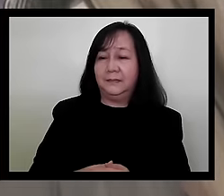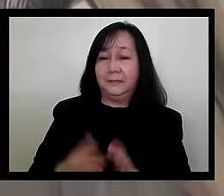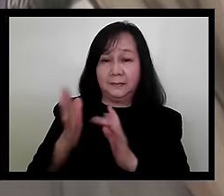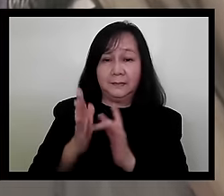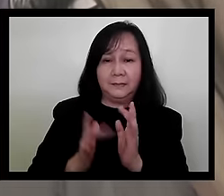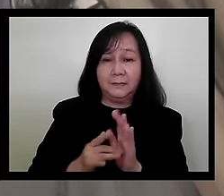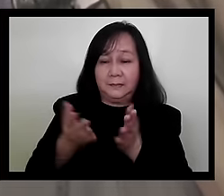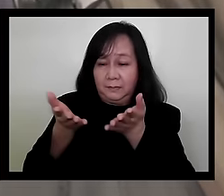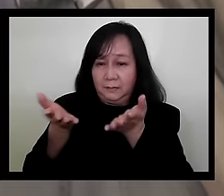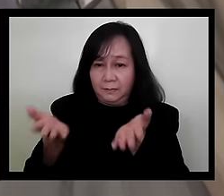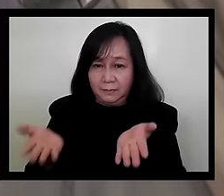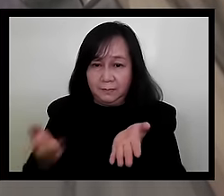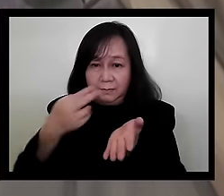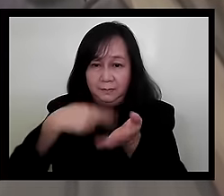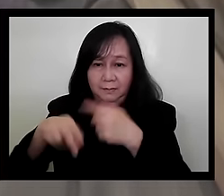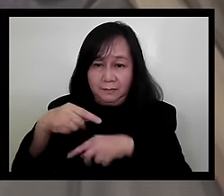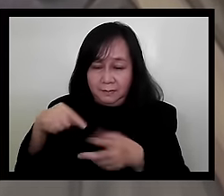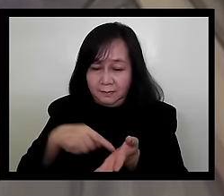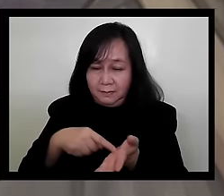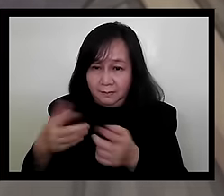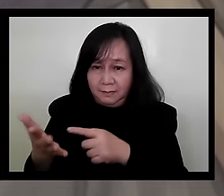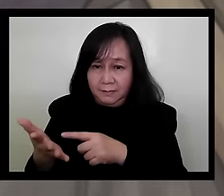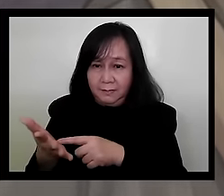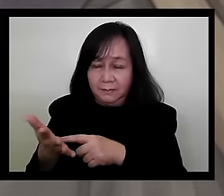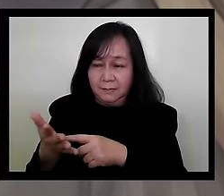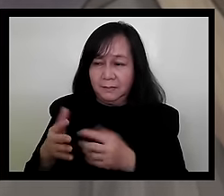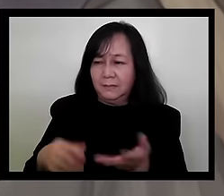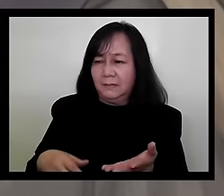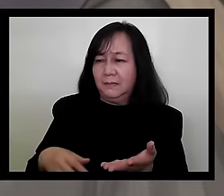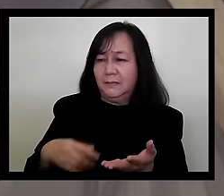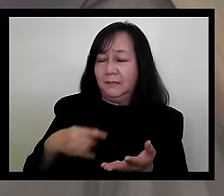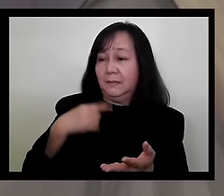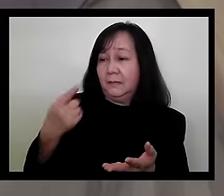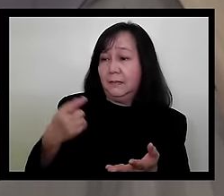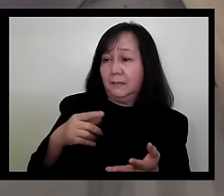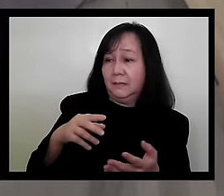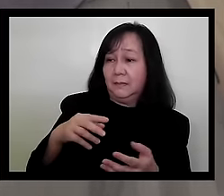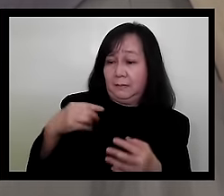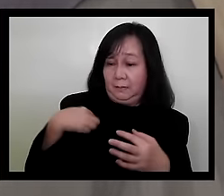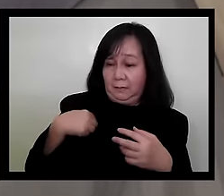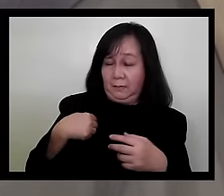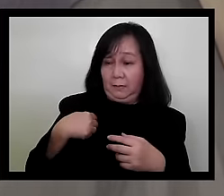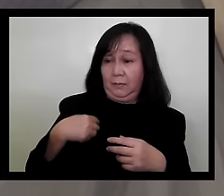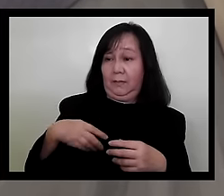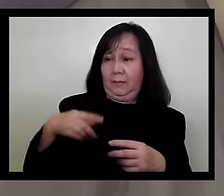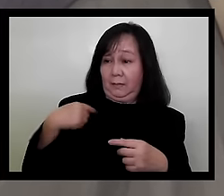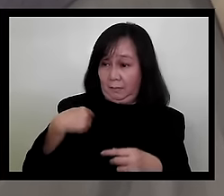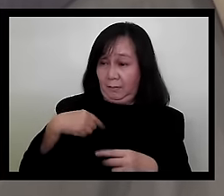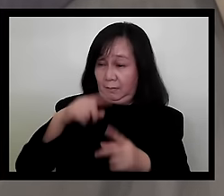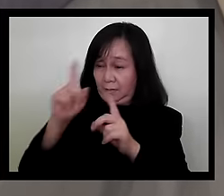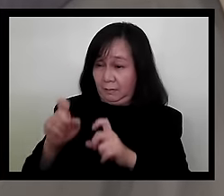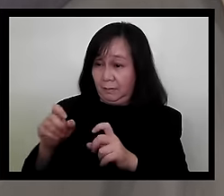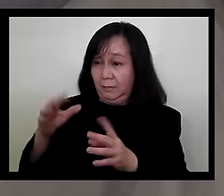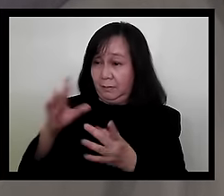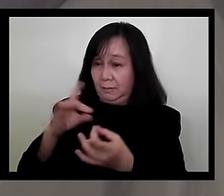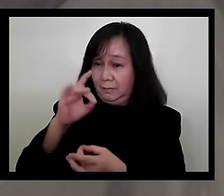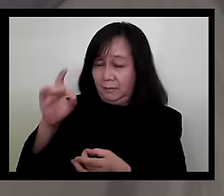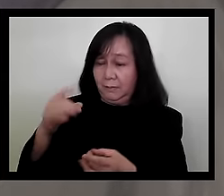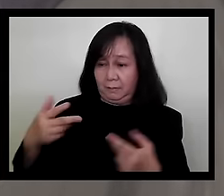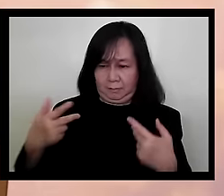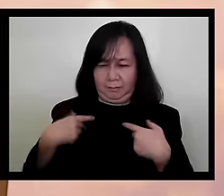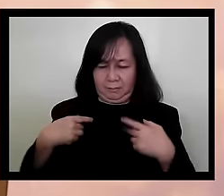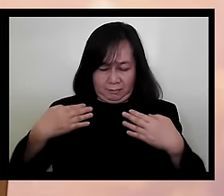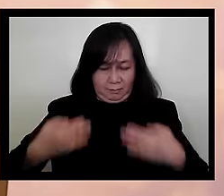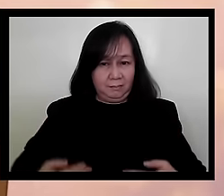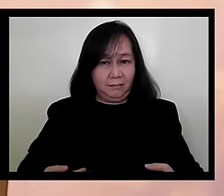them his hands his wounds and say look am I a ghost I have a